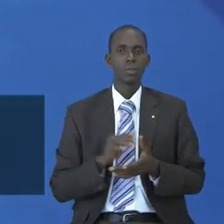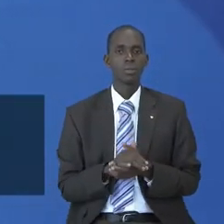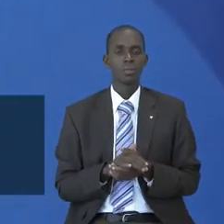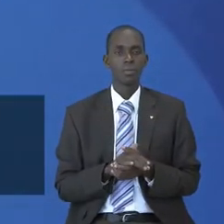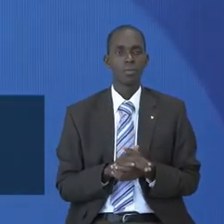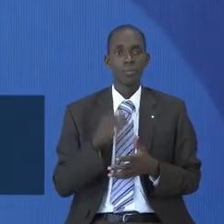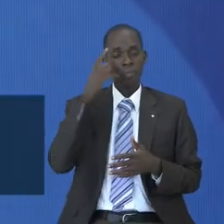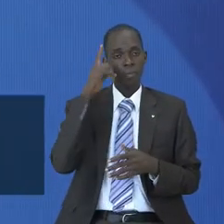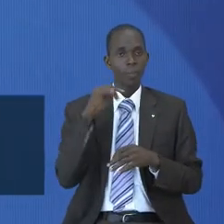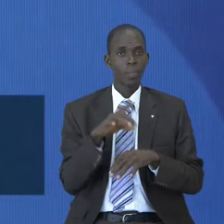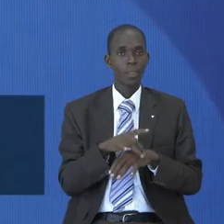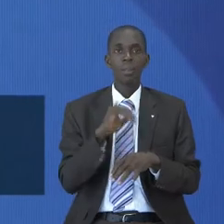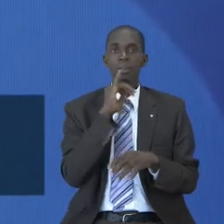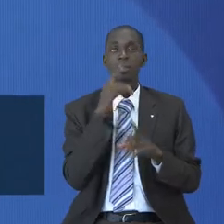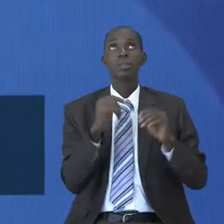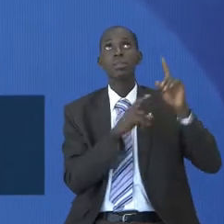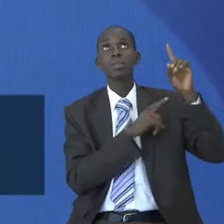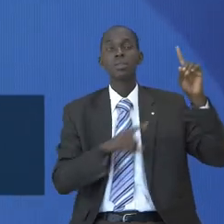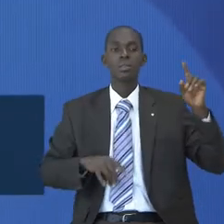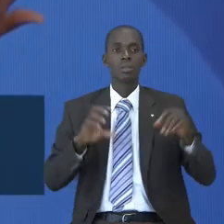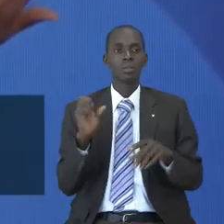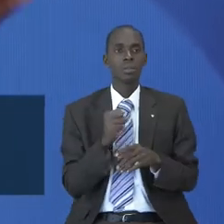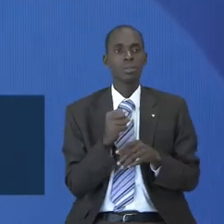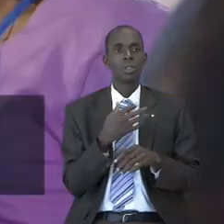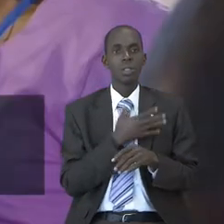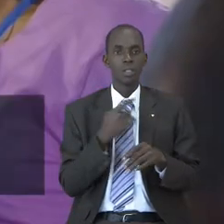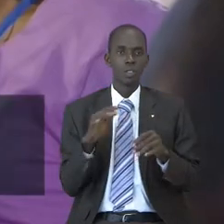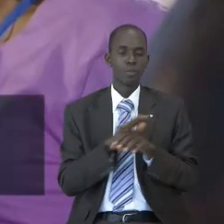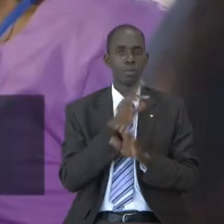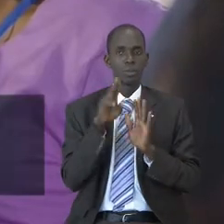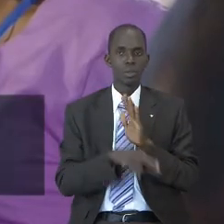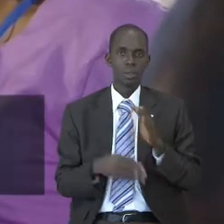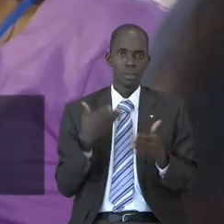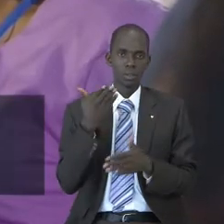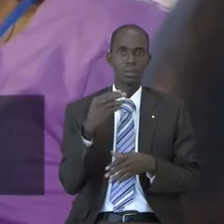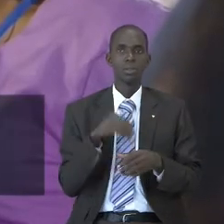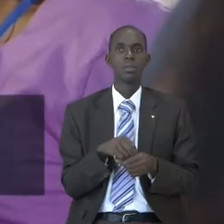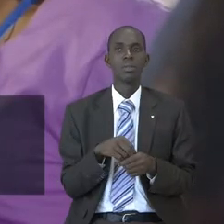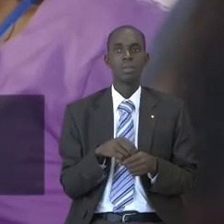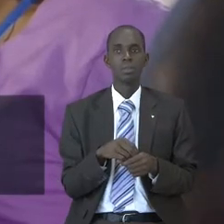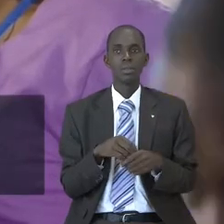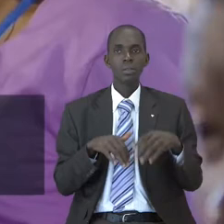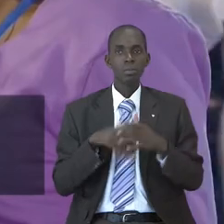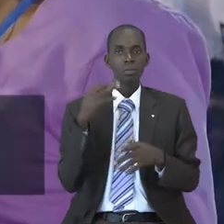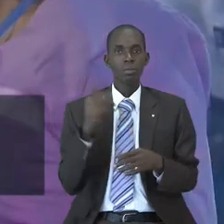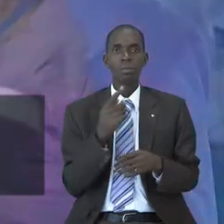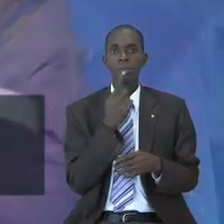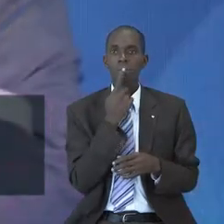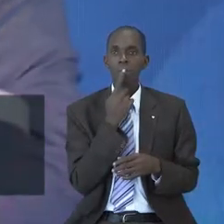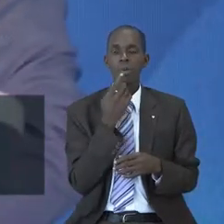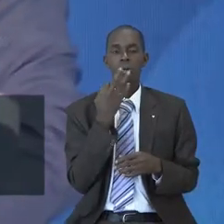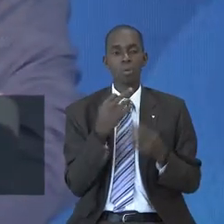For the earth is the Lord's and the fullness thereof. Out of the mouth of two or